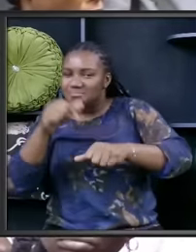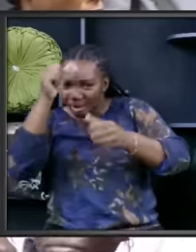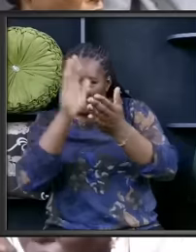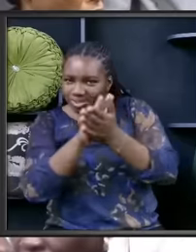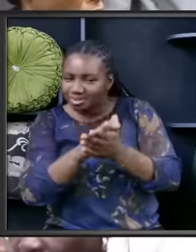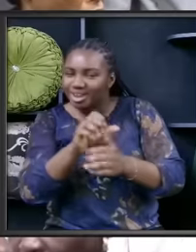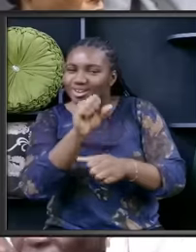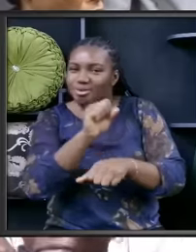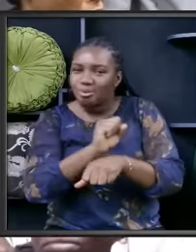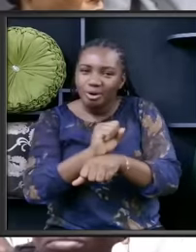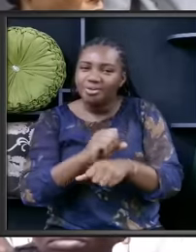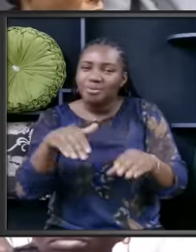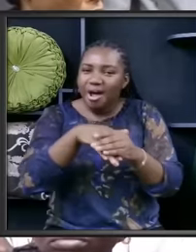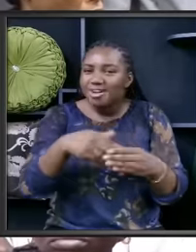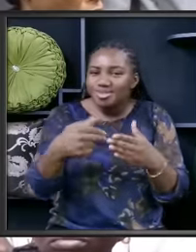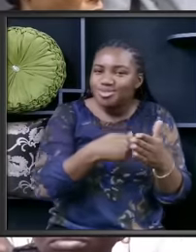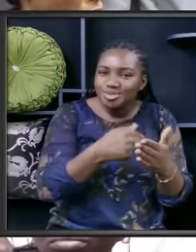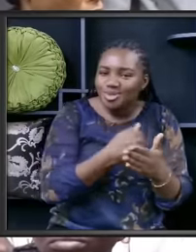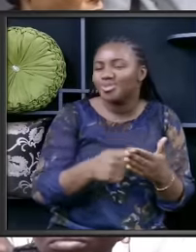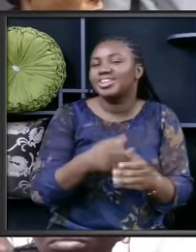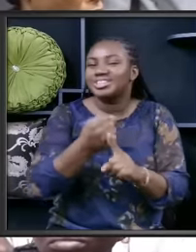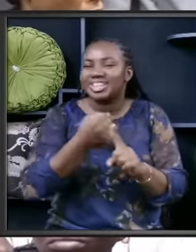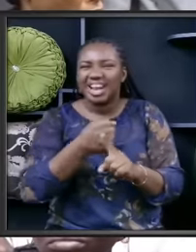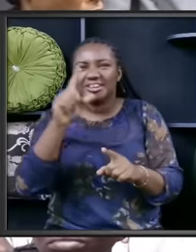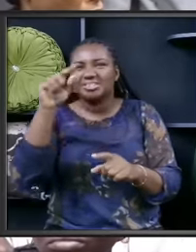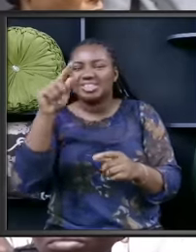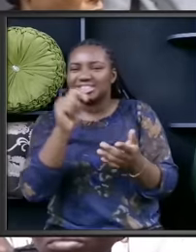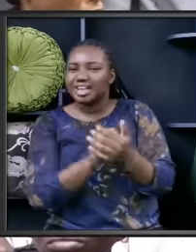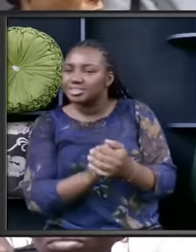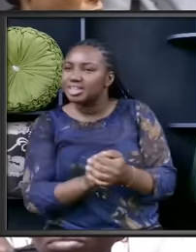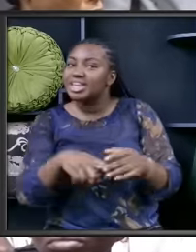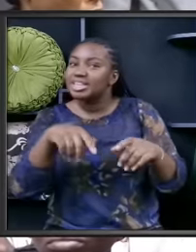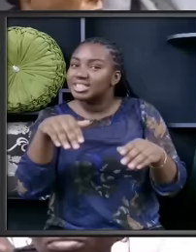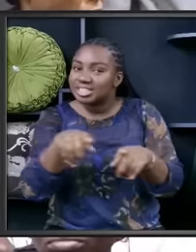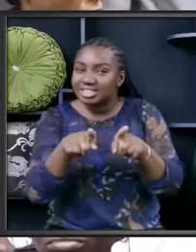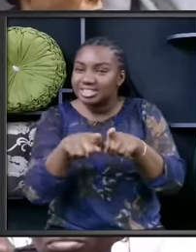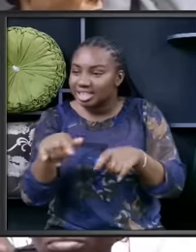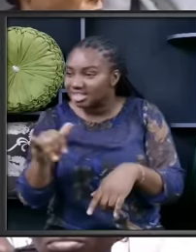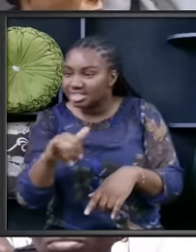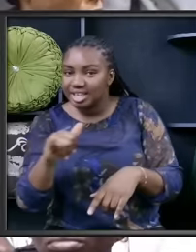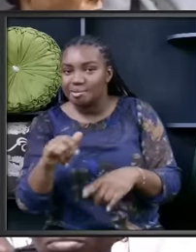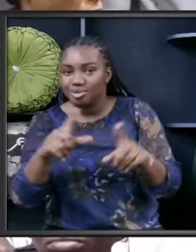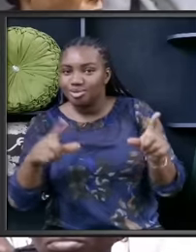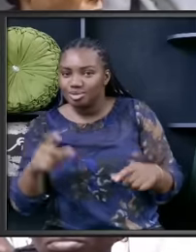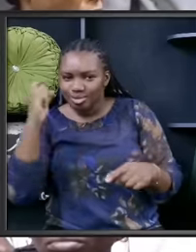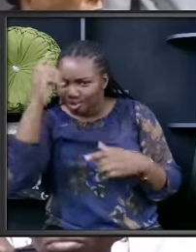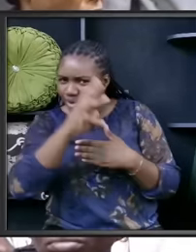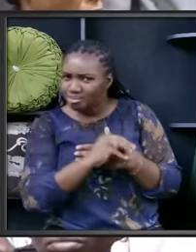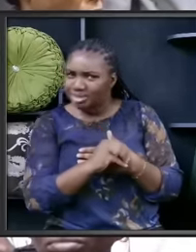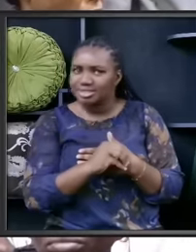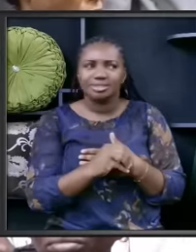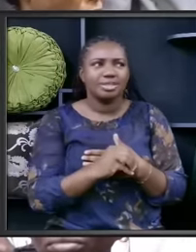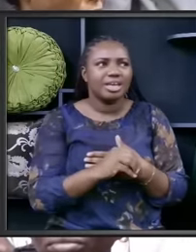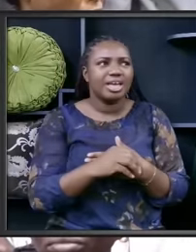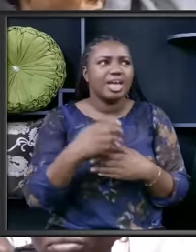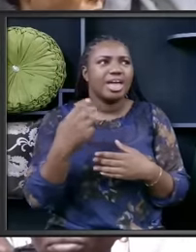married. So he said, okay. So I say for the same local government, say yes. Because I don't, you see my husband